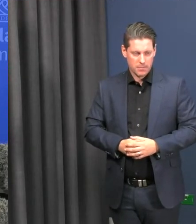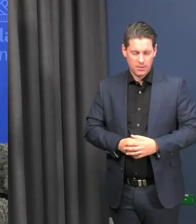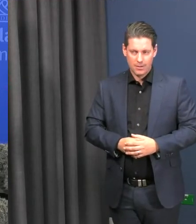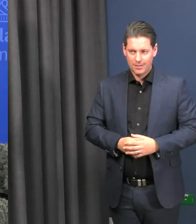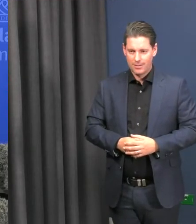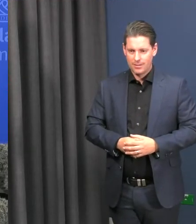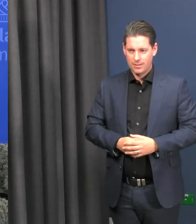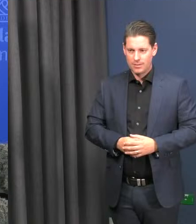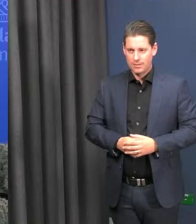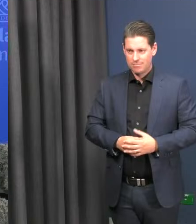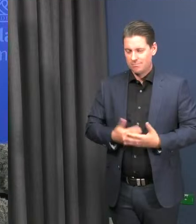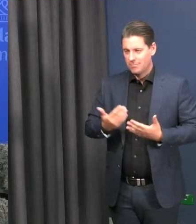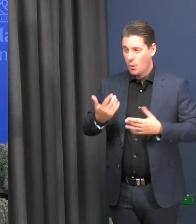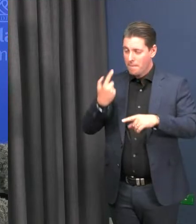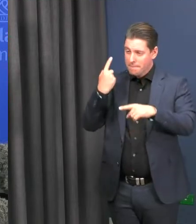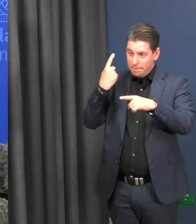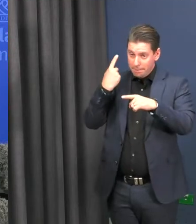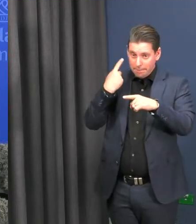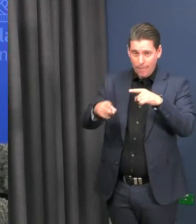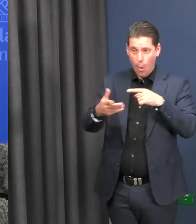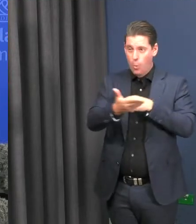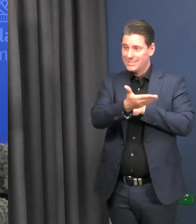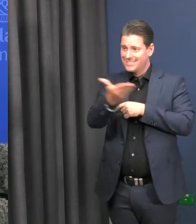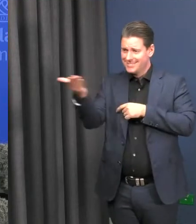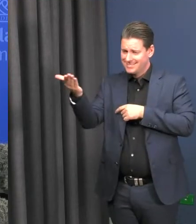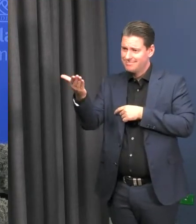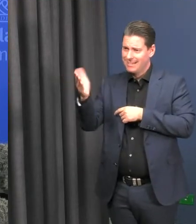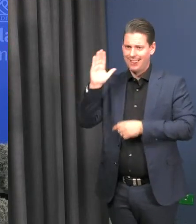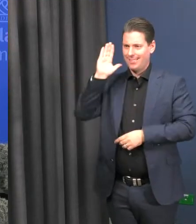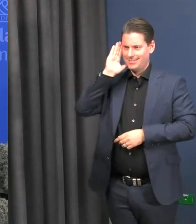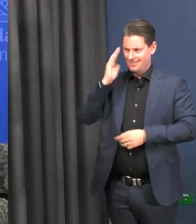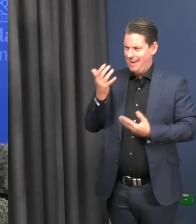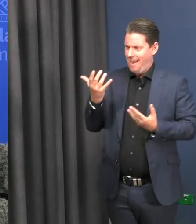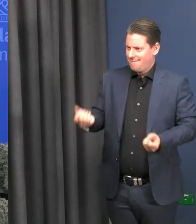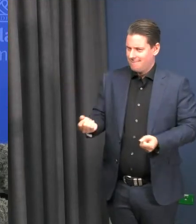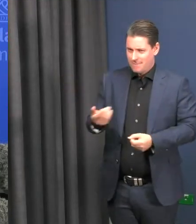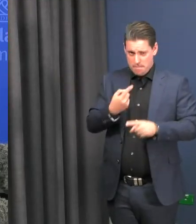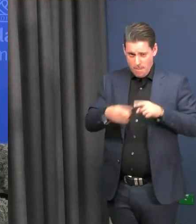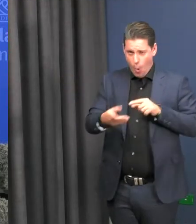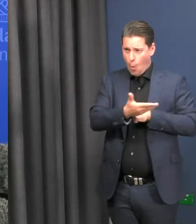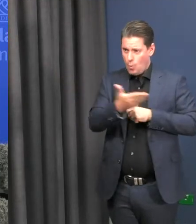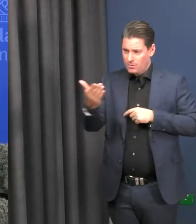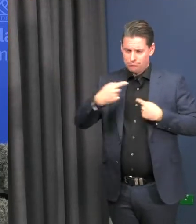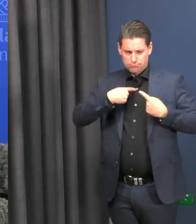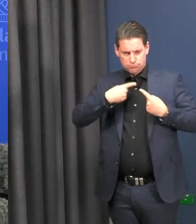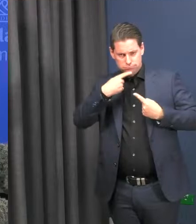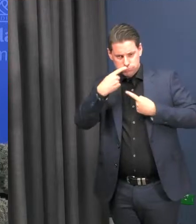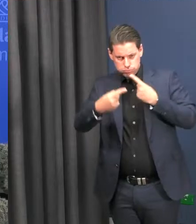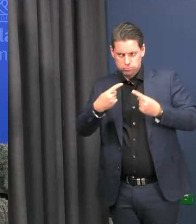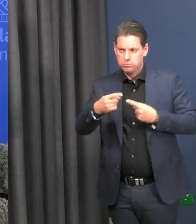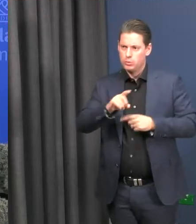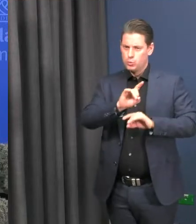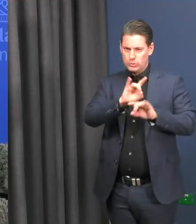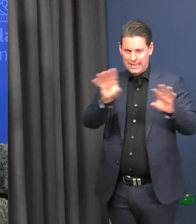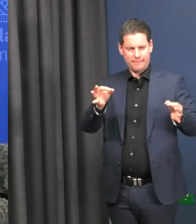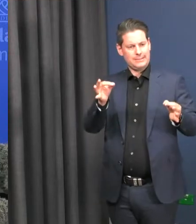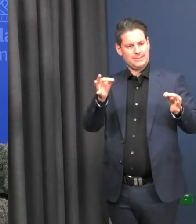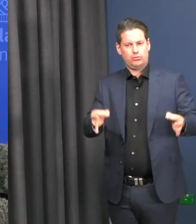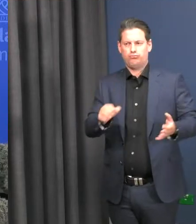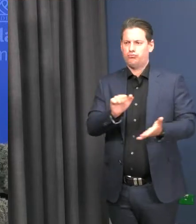experience in these events tell me that the vast majority of people do the right thing. And if you give them the information, they will make the right call.